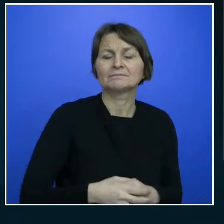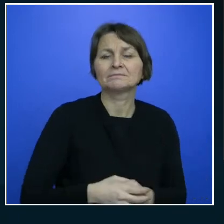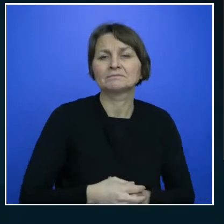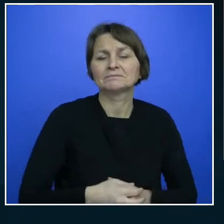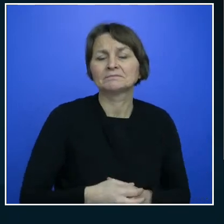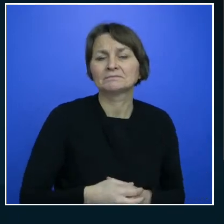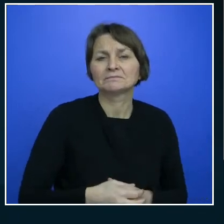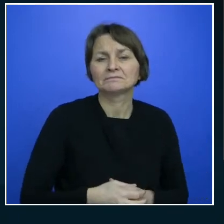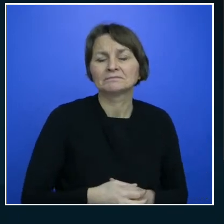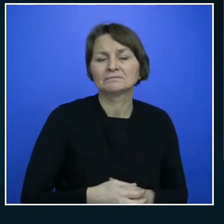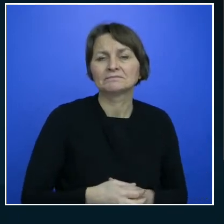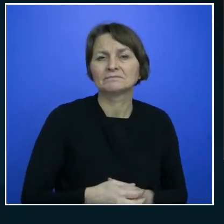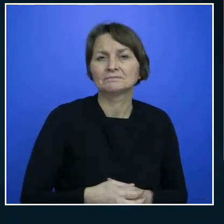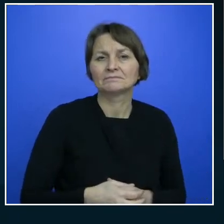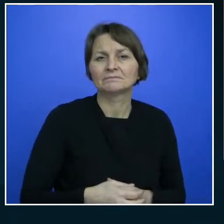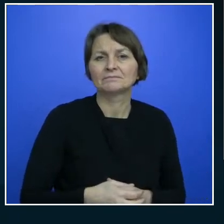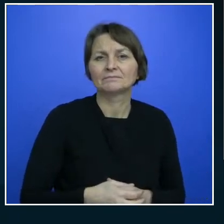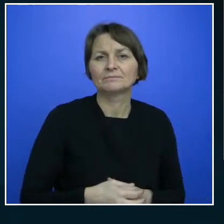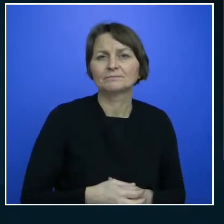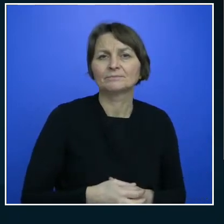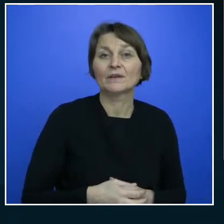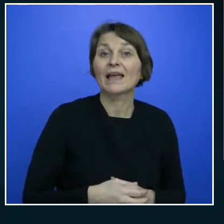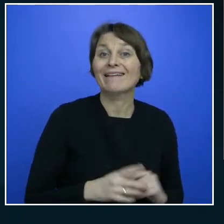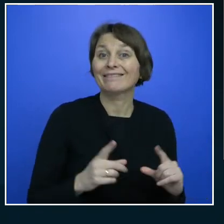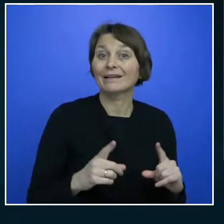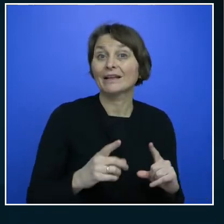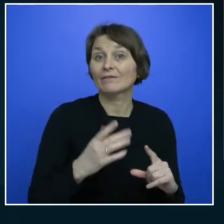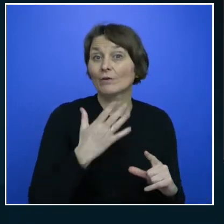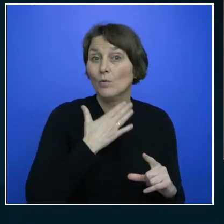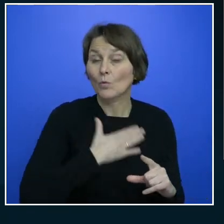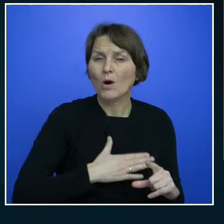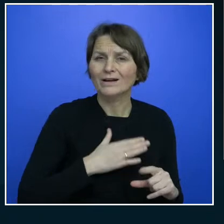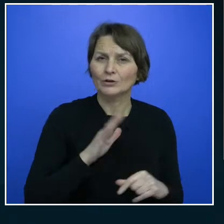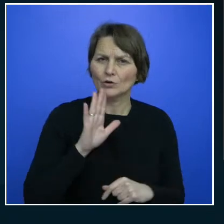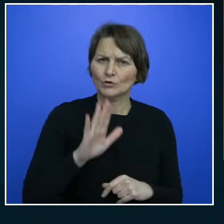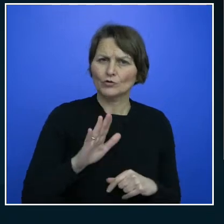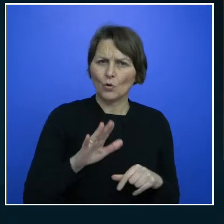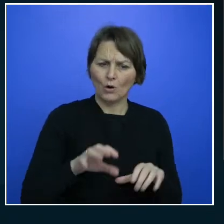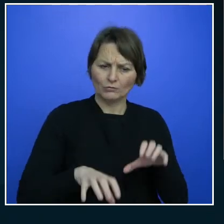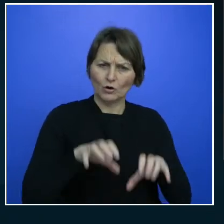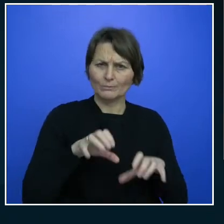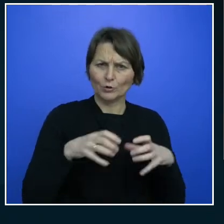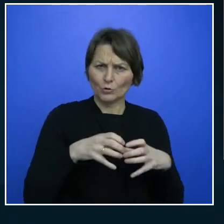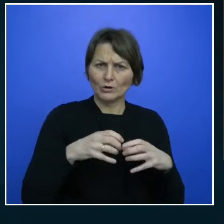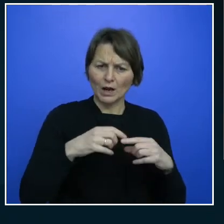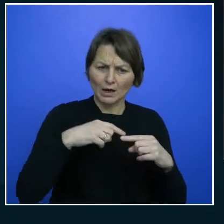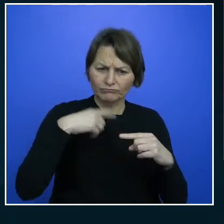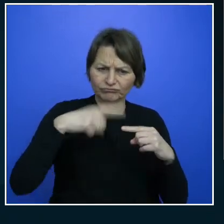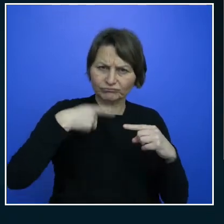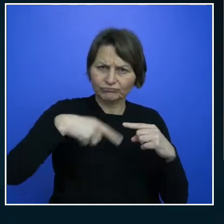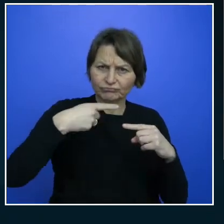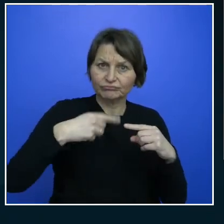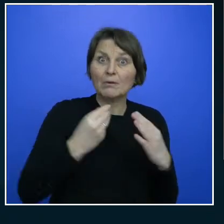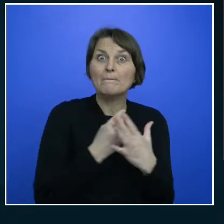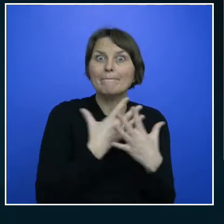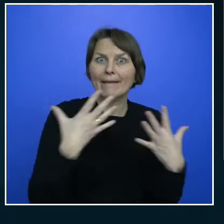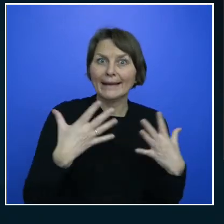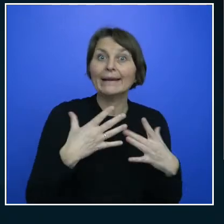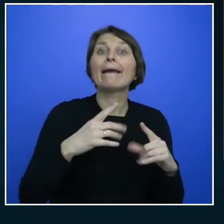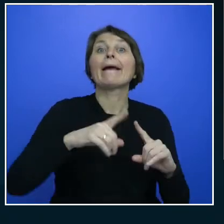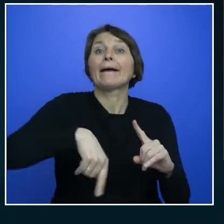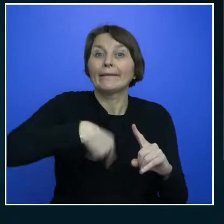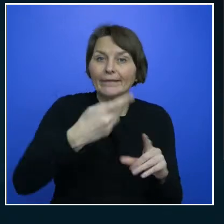you have to do then very many runs on your agent before you have to go to pay. And because I do it